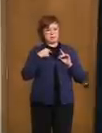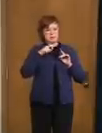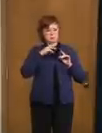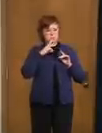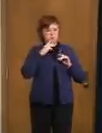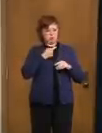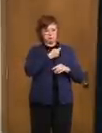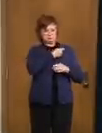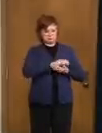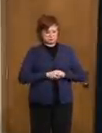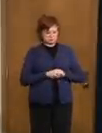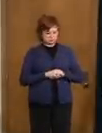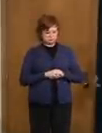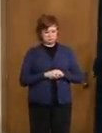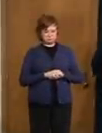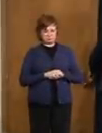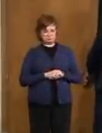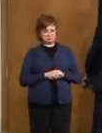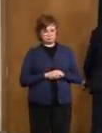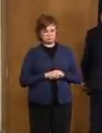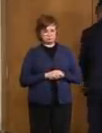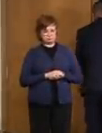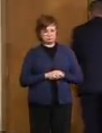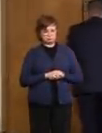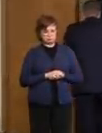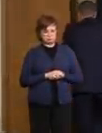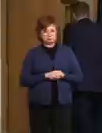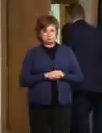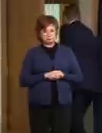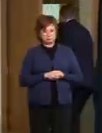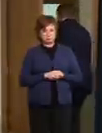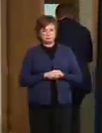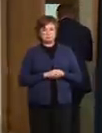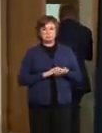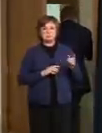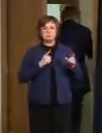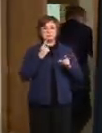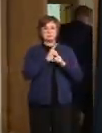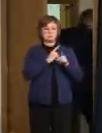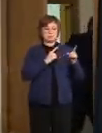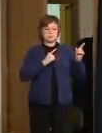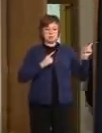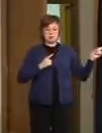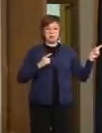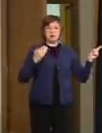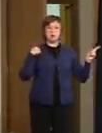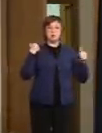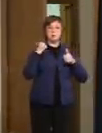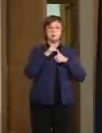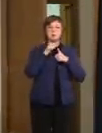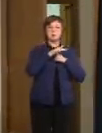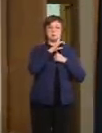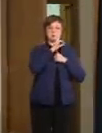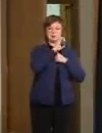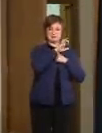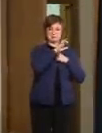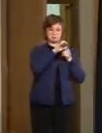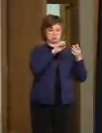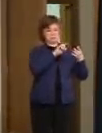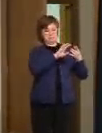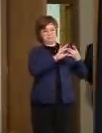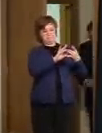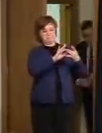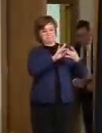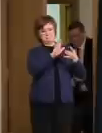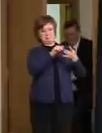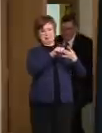trajectory mid-December certainly had us thinking that maybe if we keep on the trajectory that we saw in mid-December,